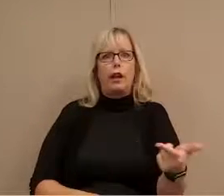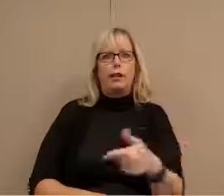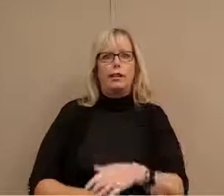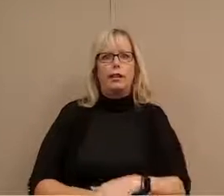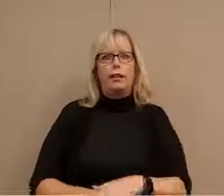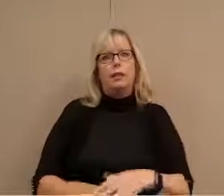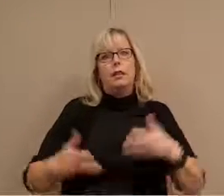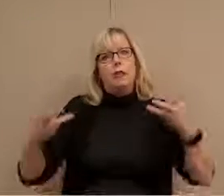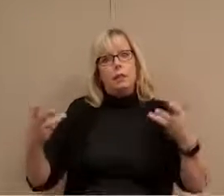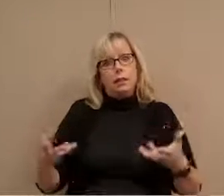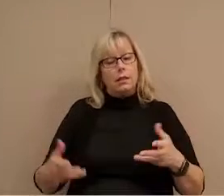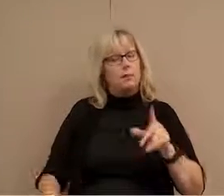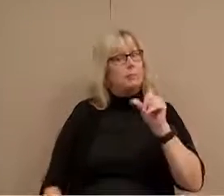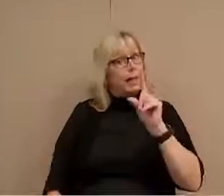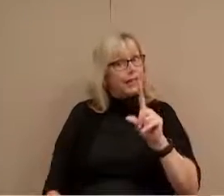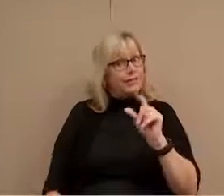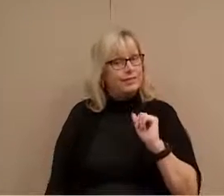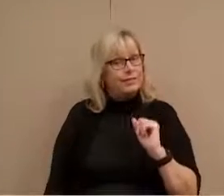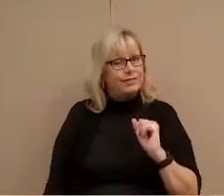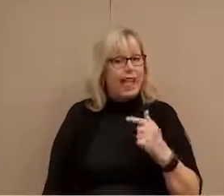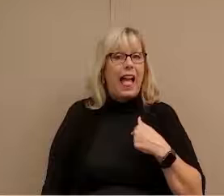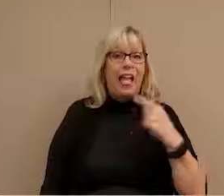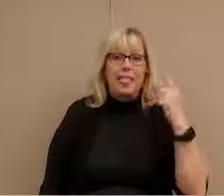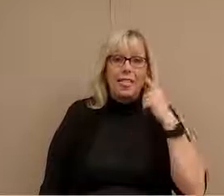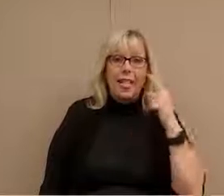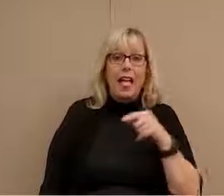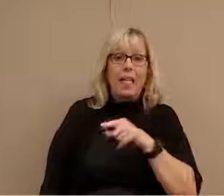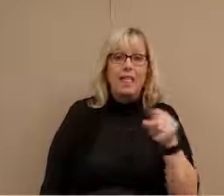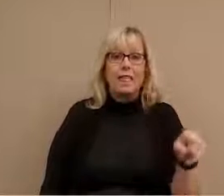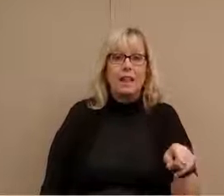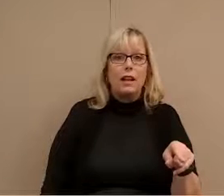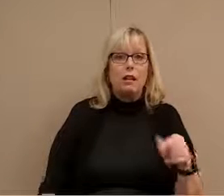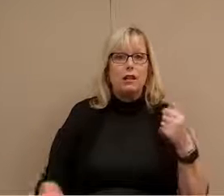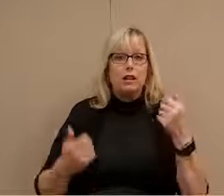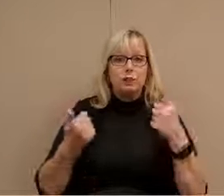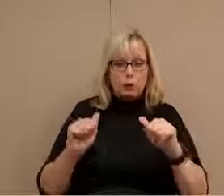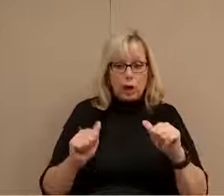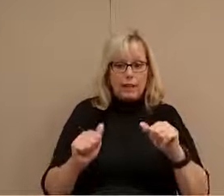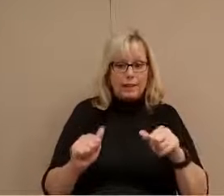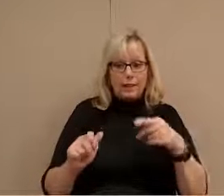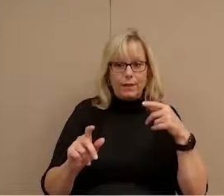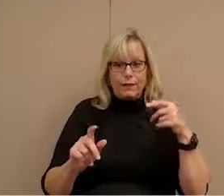over the place. But I think they're chasing a moving target, truthfully.